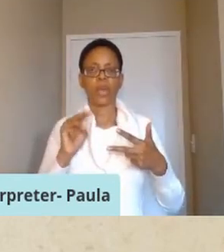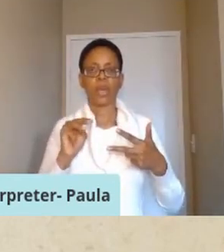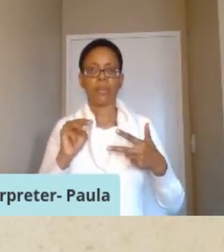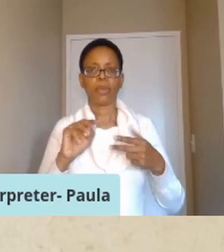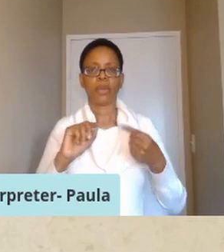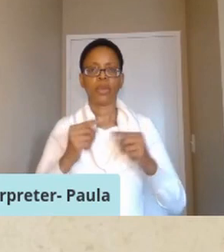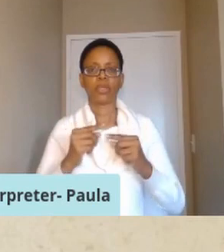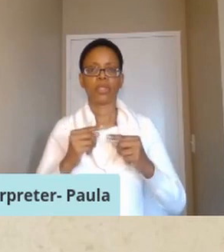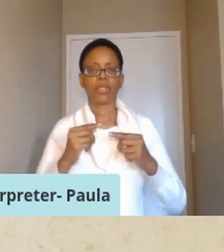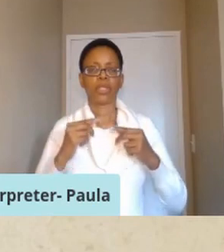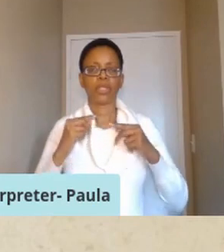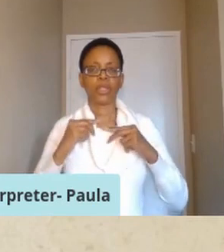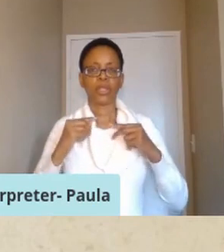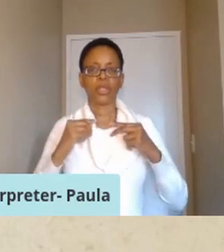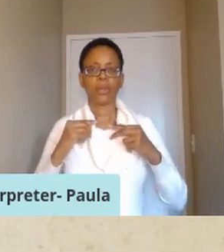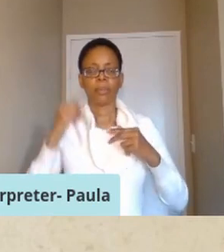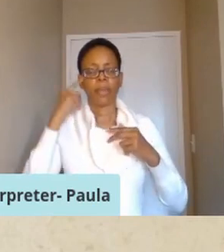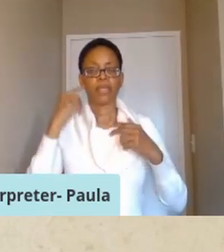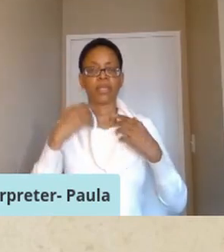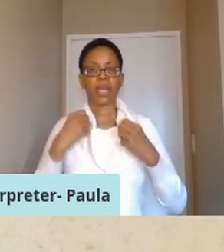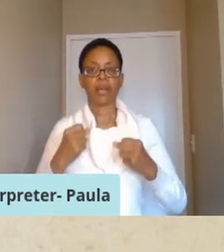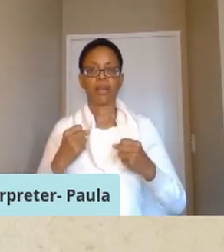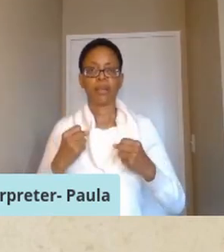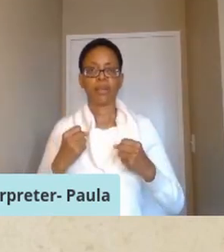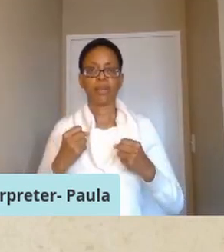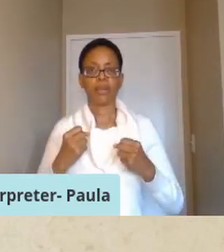and is considered as a